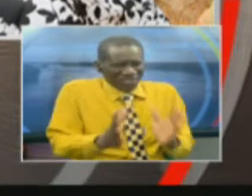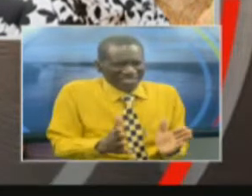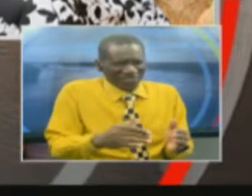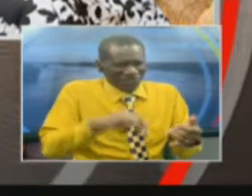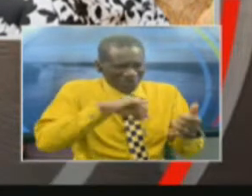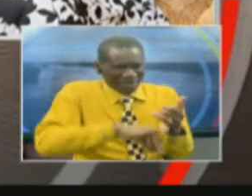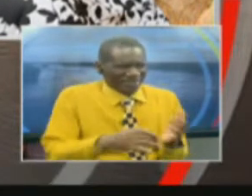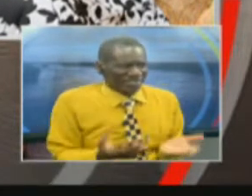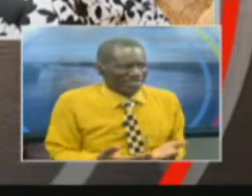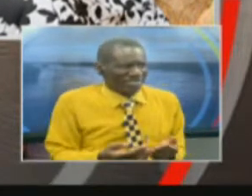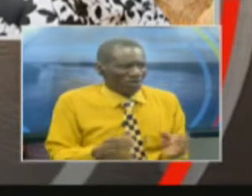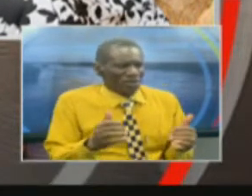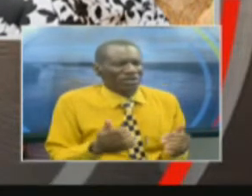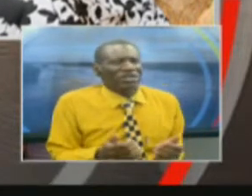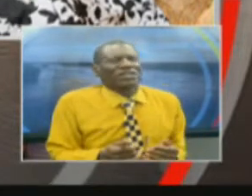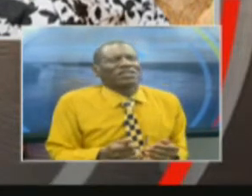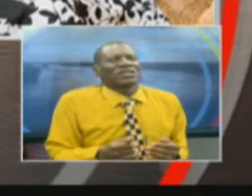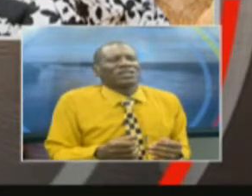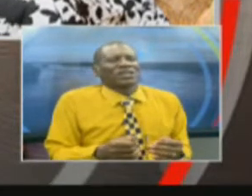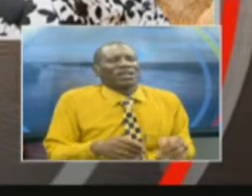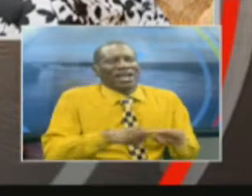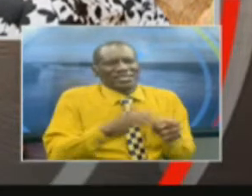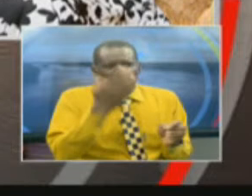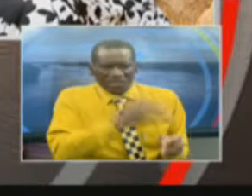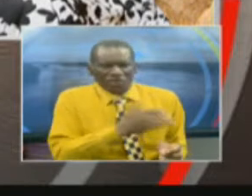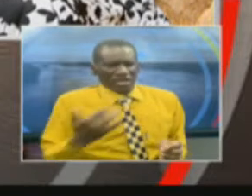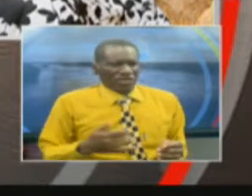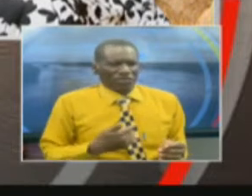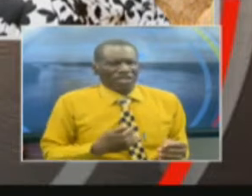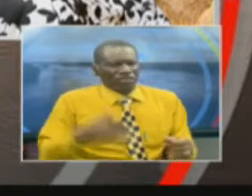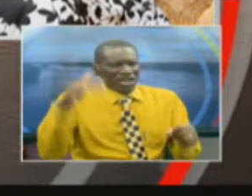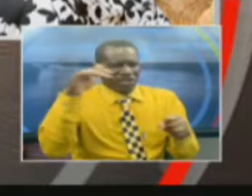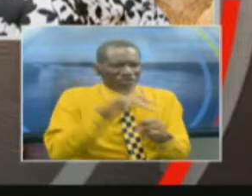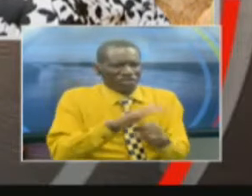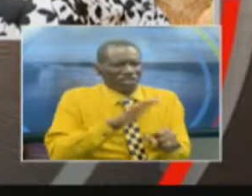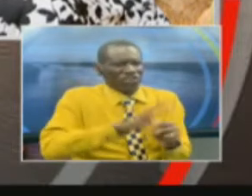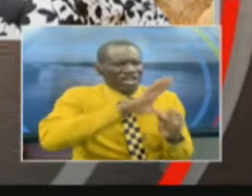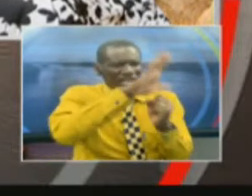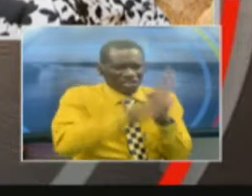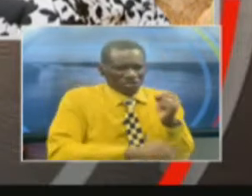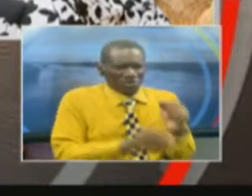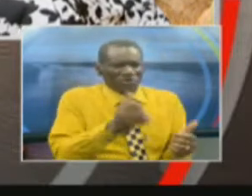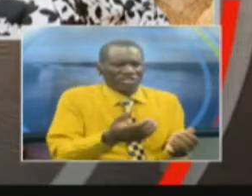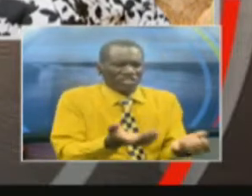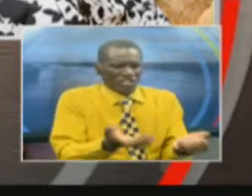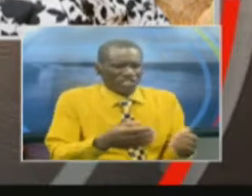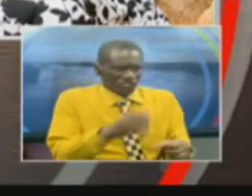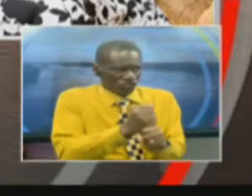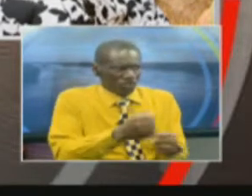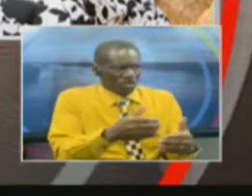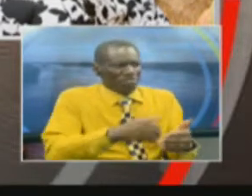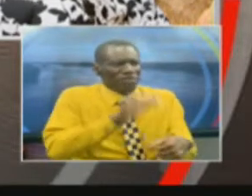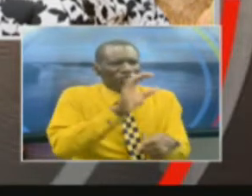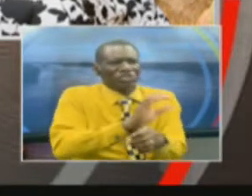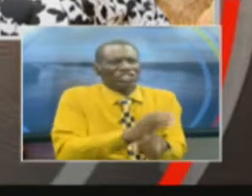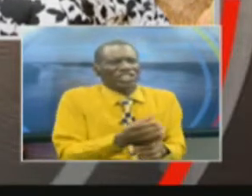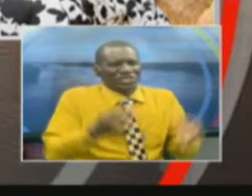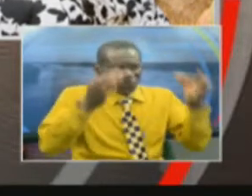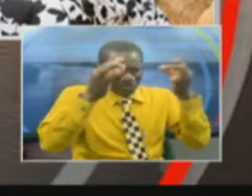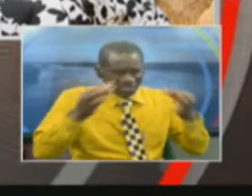Yes. Being Catholics, there is a whole lot of curriculum that has to happen before the church